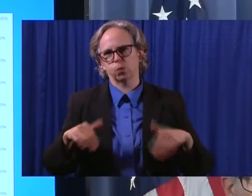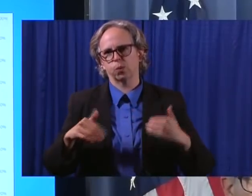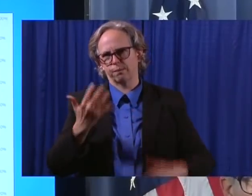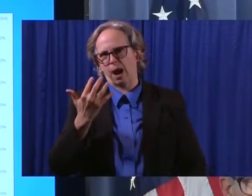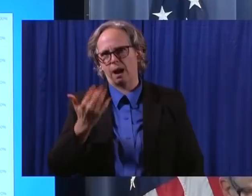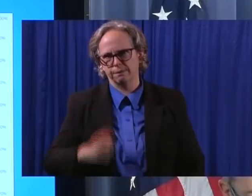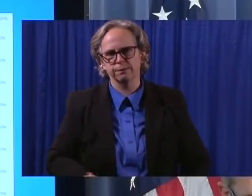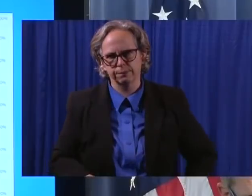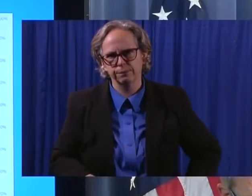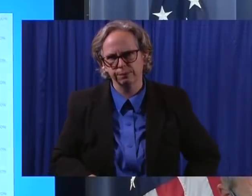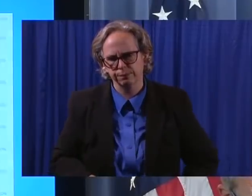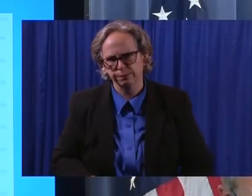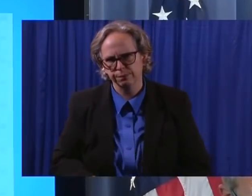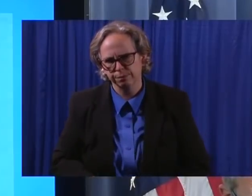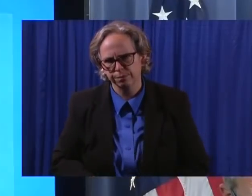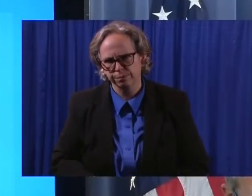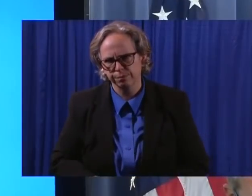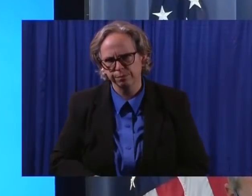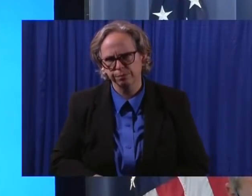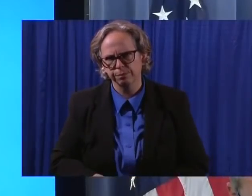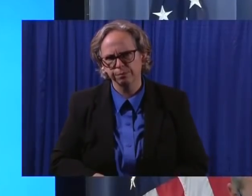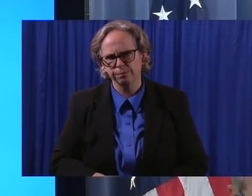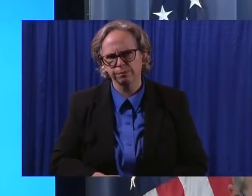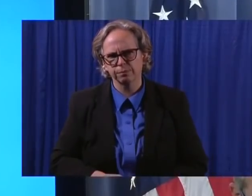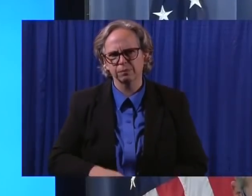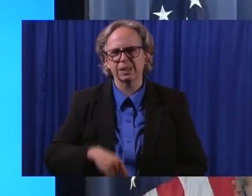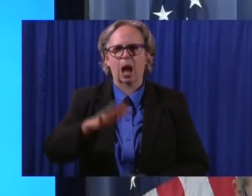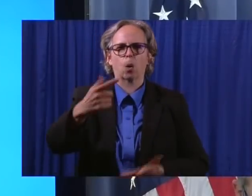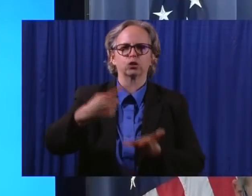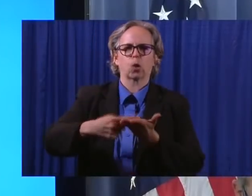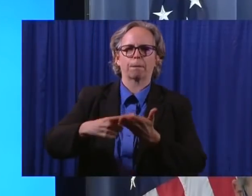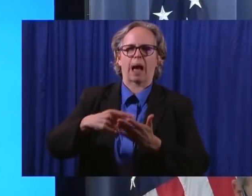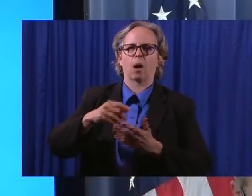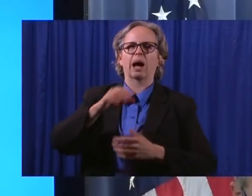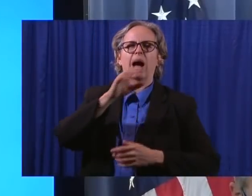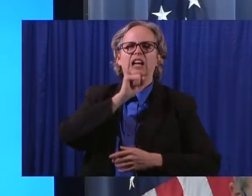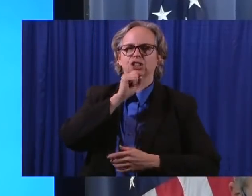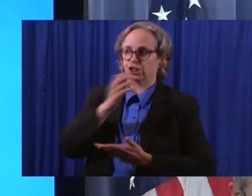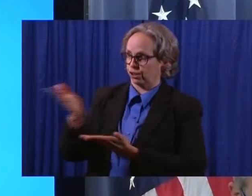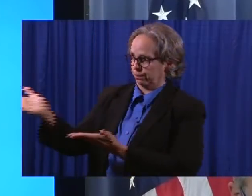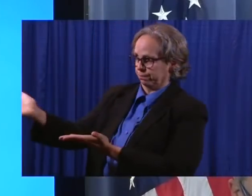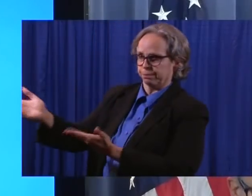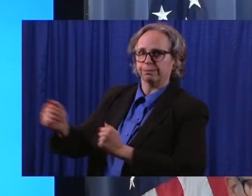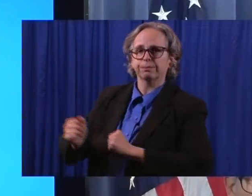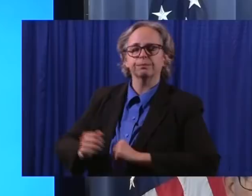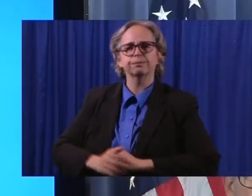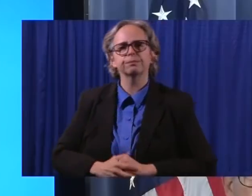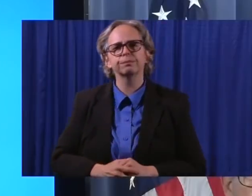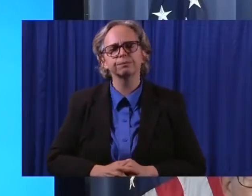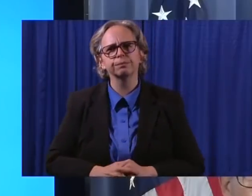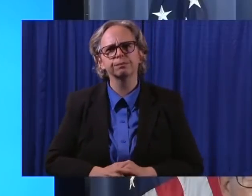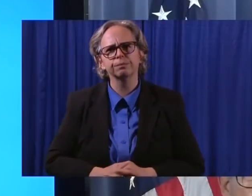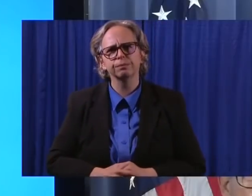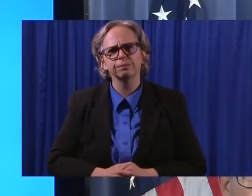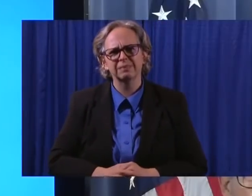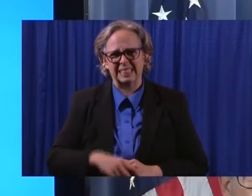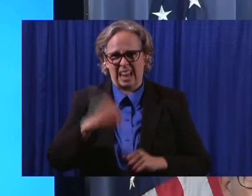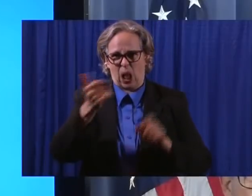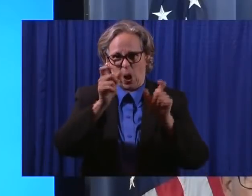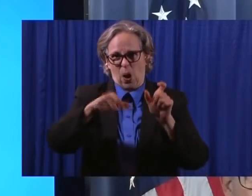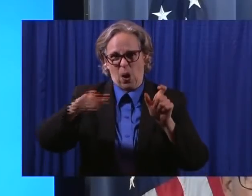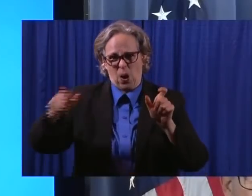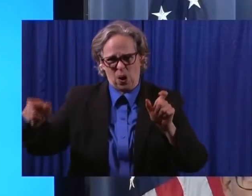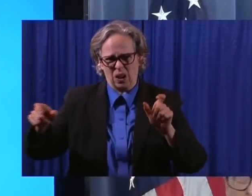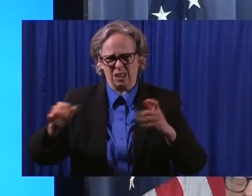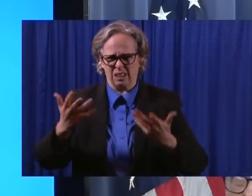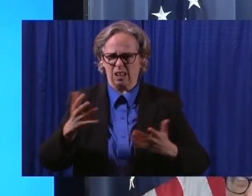Let's look, Eric, at the age slide. We're seeing this across the state, and frankly, in